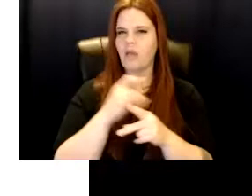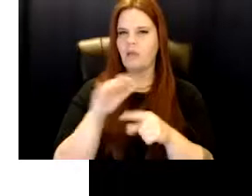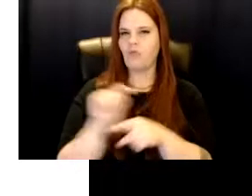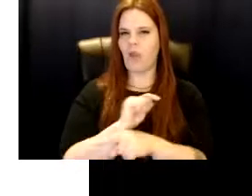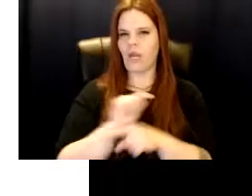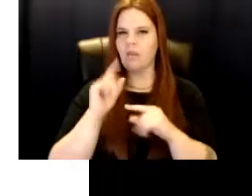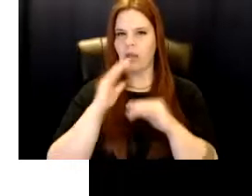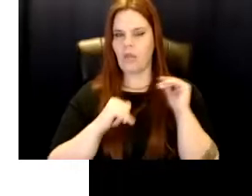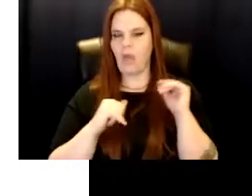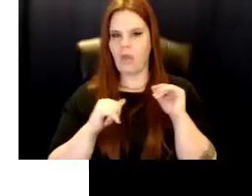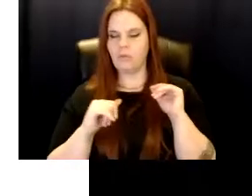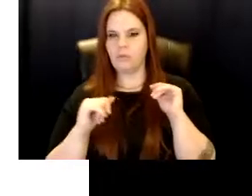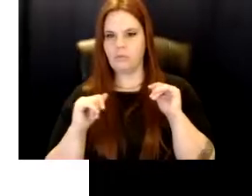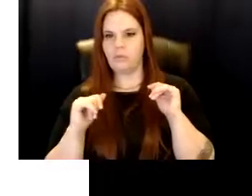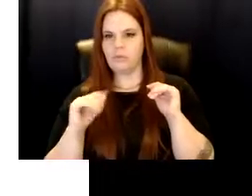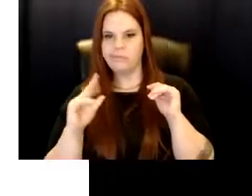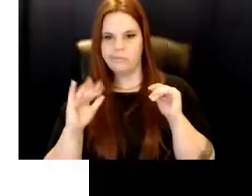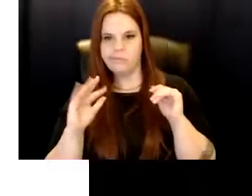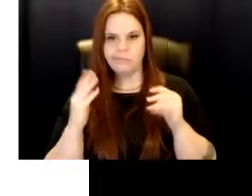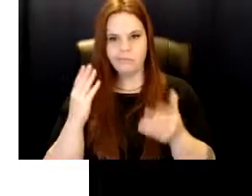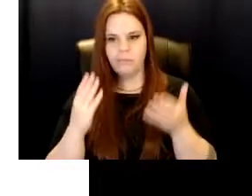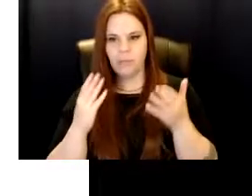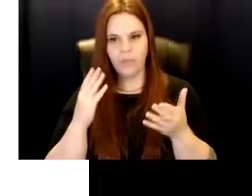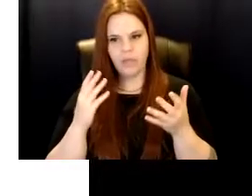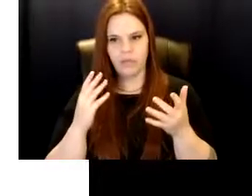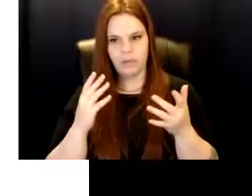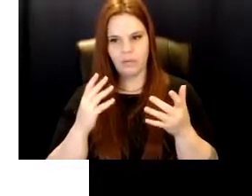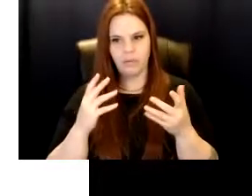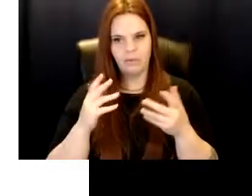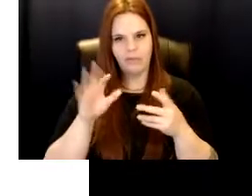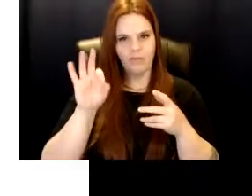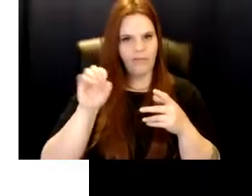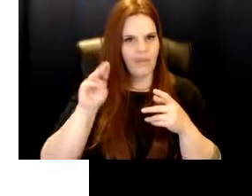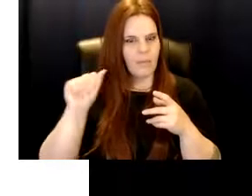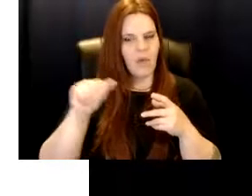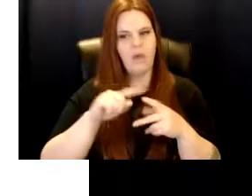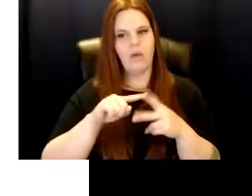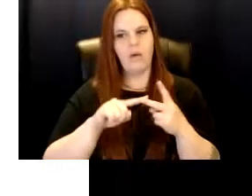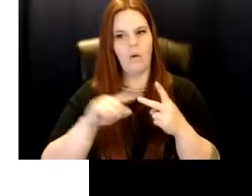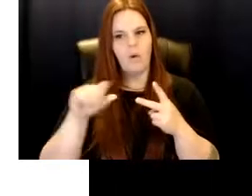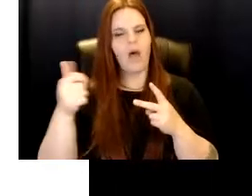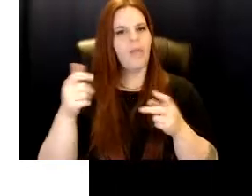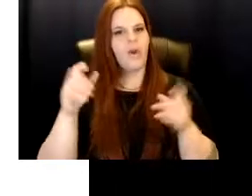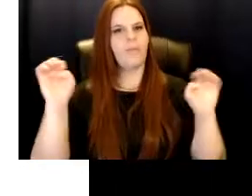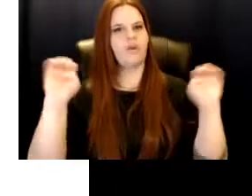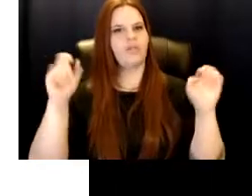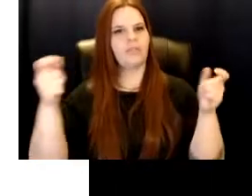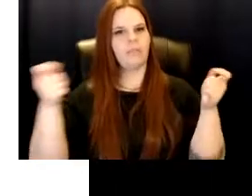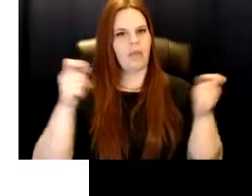than maybe sometimes what the FEMA and other emergency management trainings